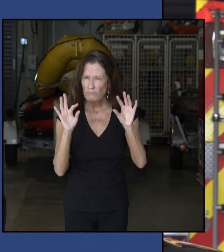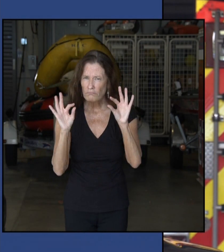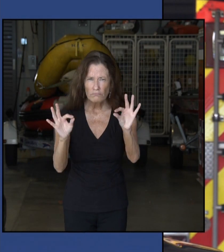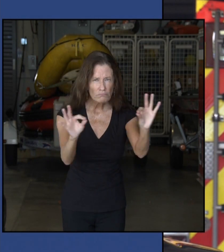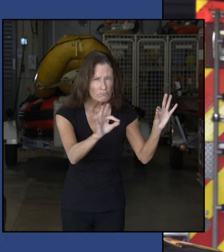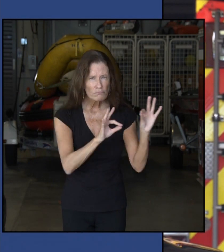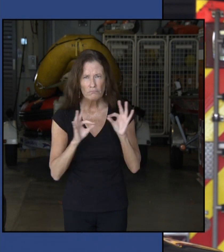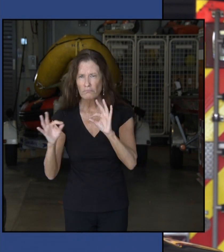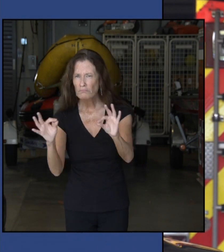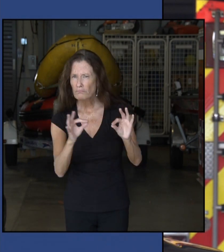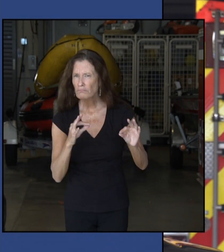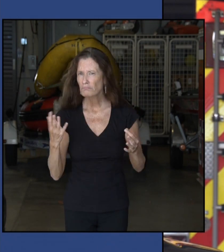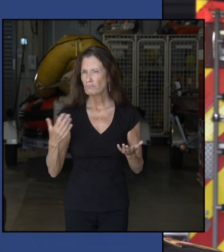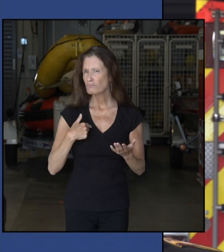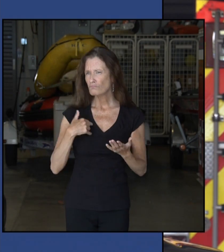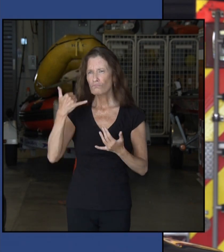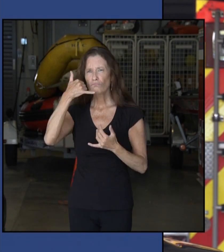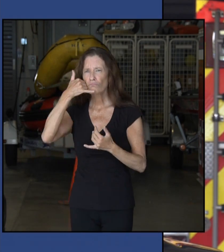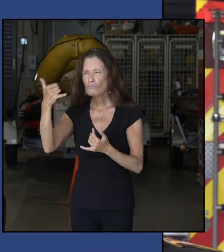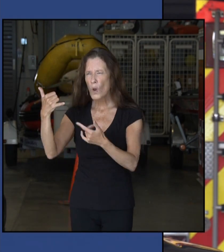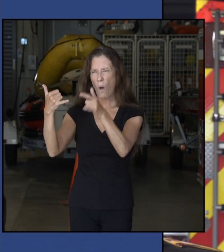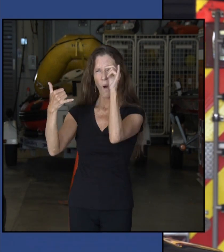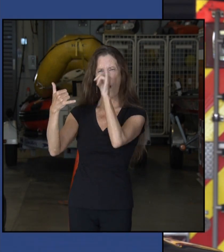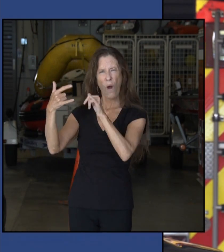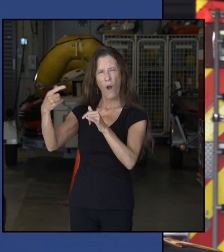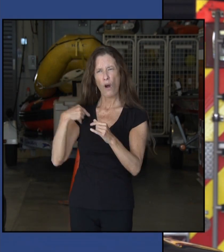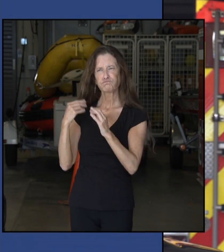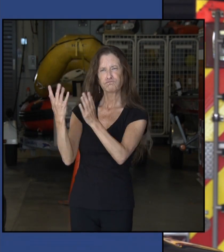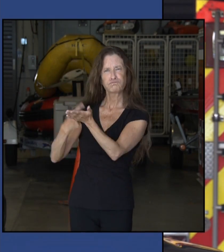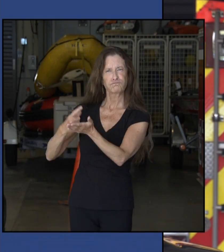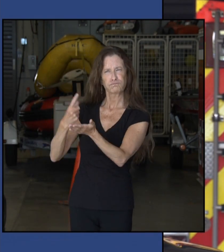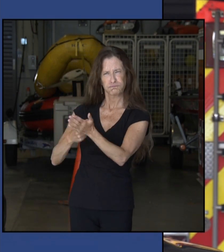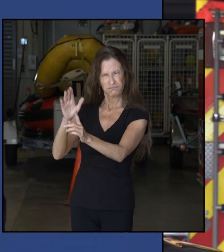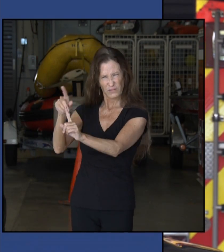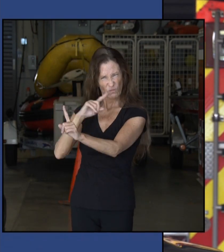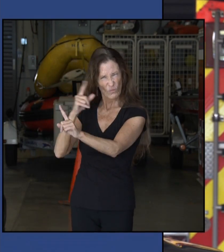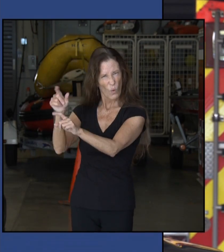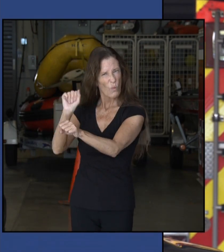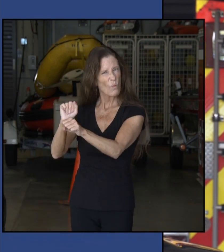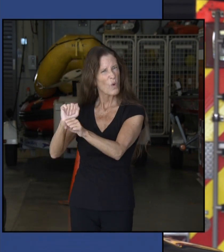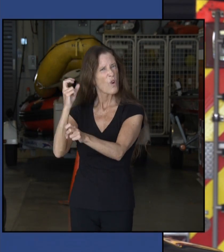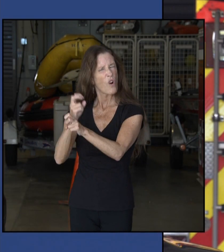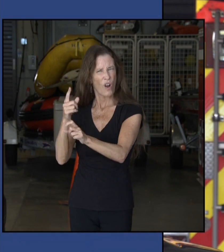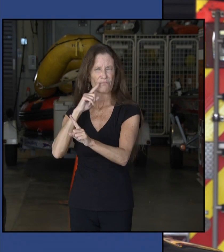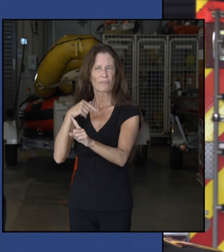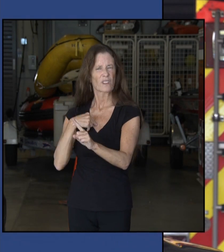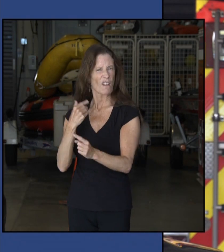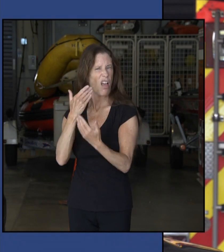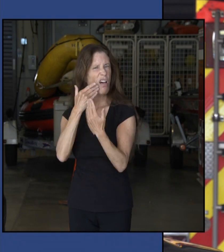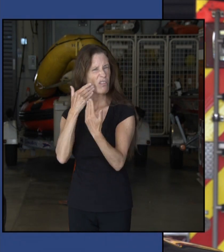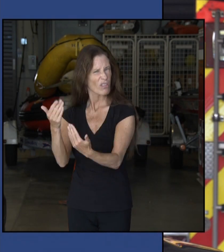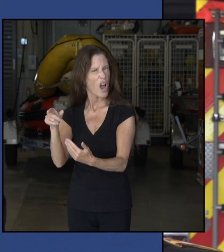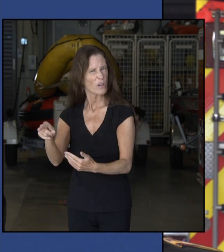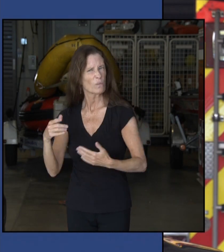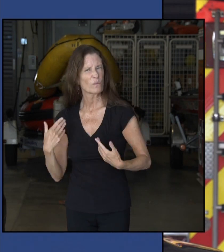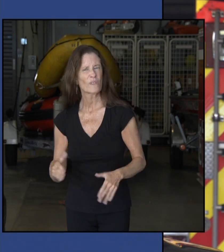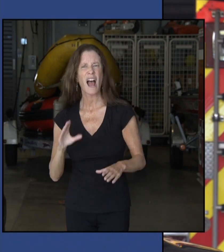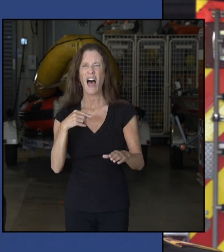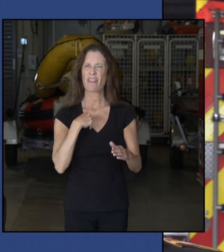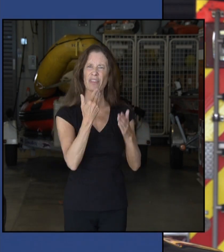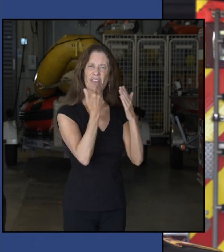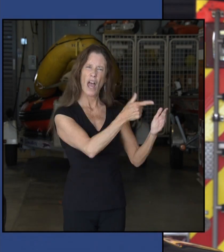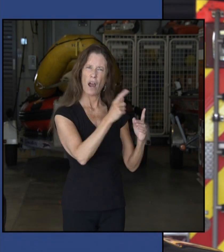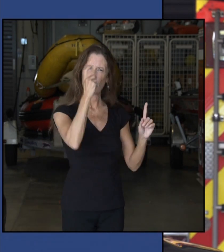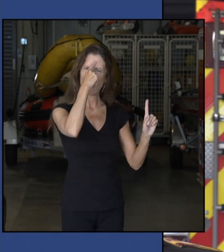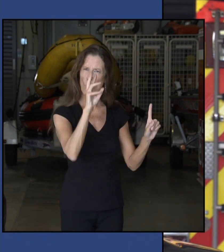were absolutely outstanding. So I want to thank them for all the hard work they're doing. And I want to thank Governor Wolf for his